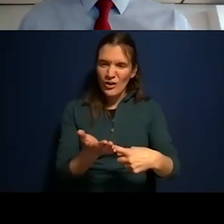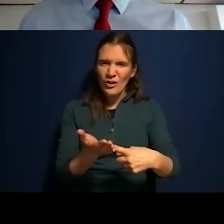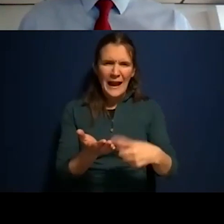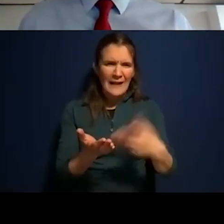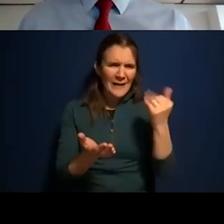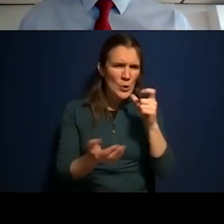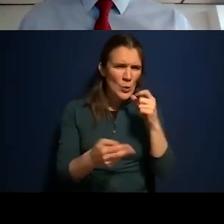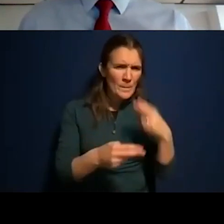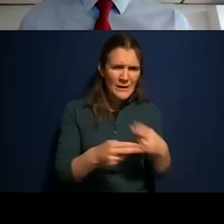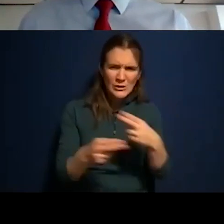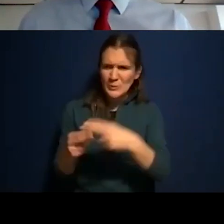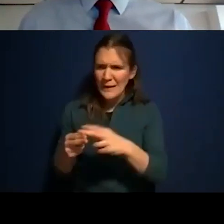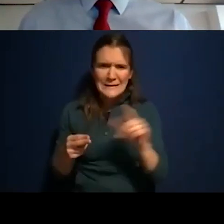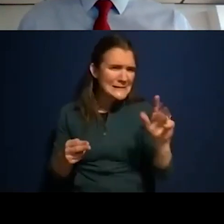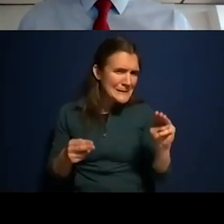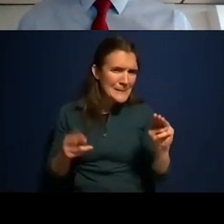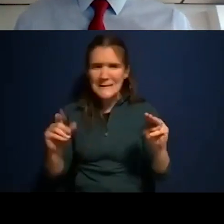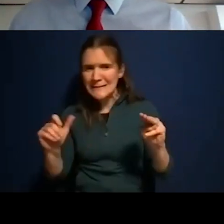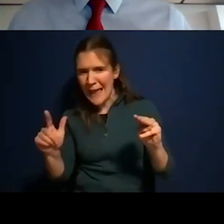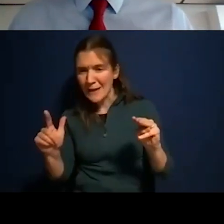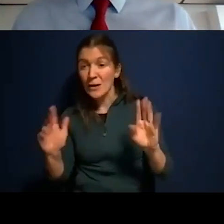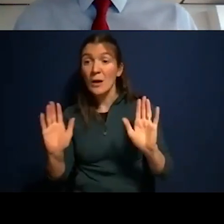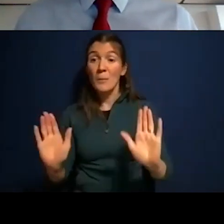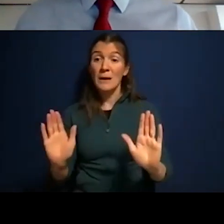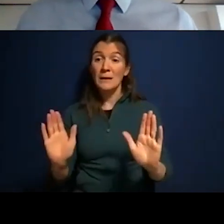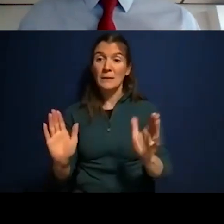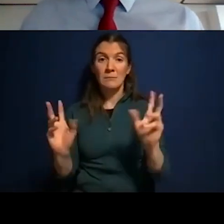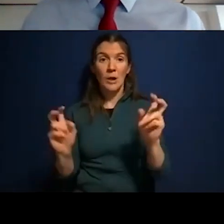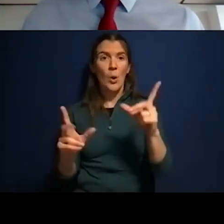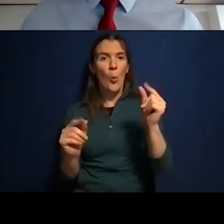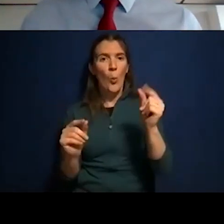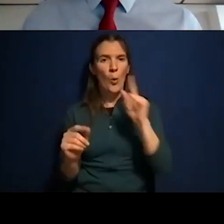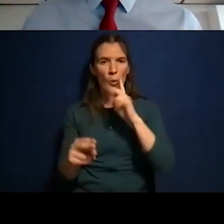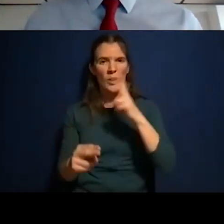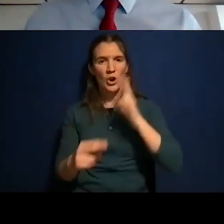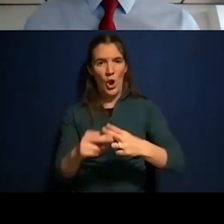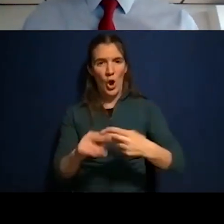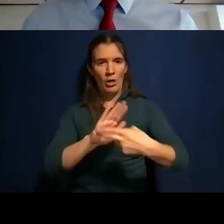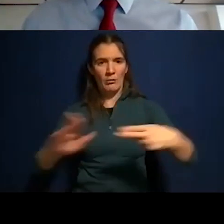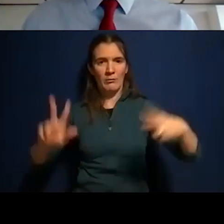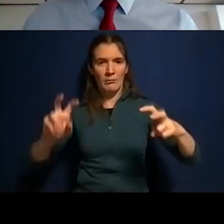Tim, was about what qualifies as